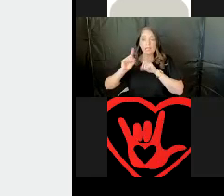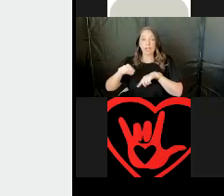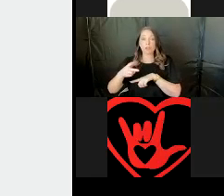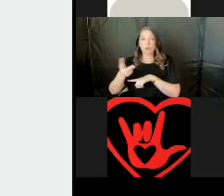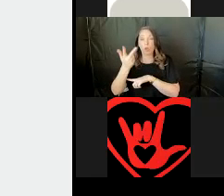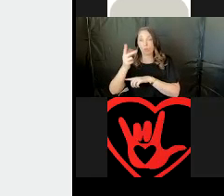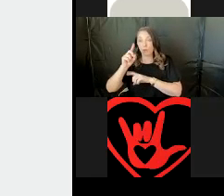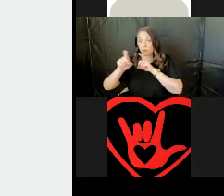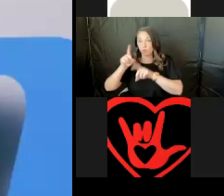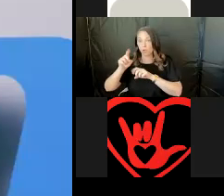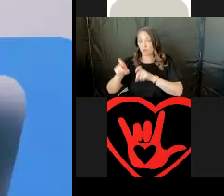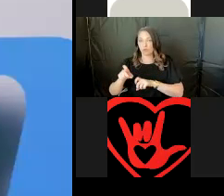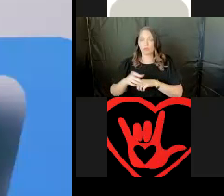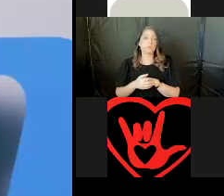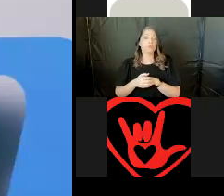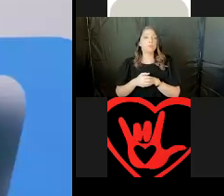before that,